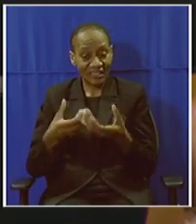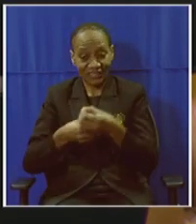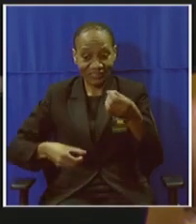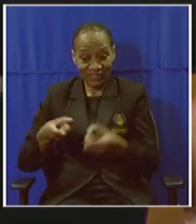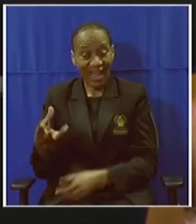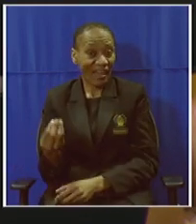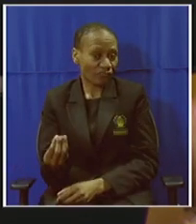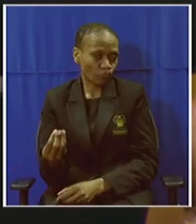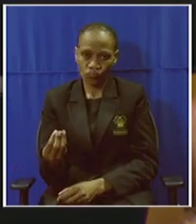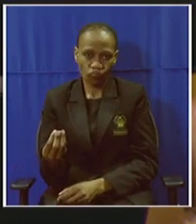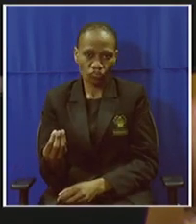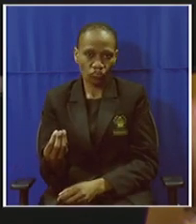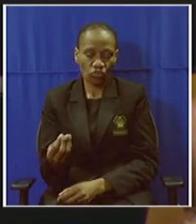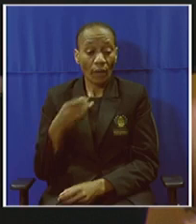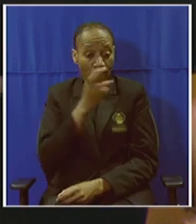the only holds